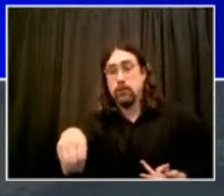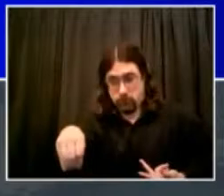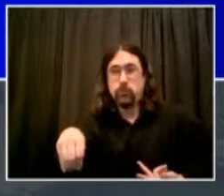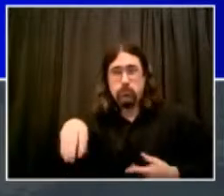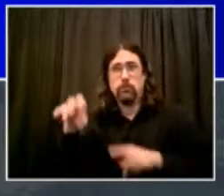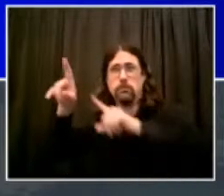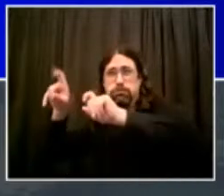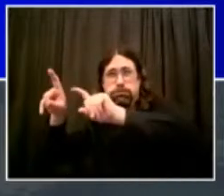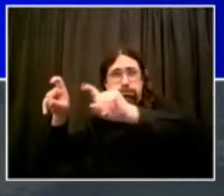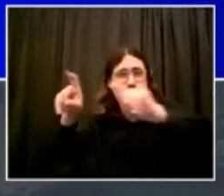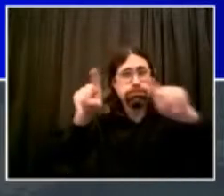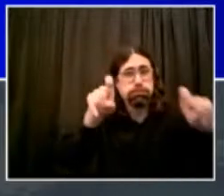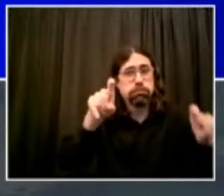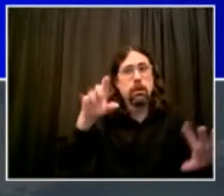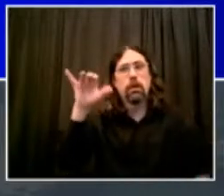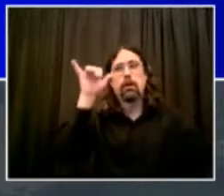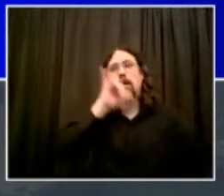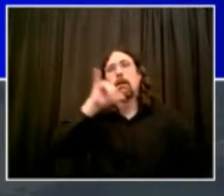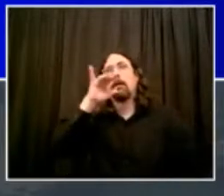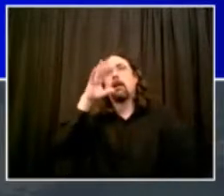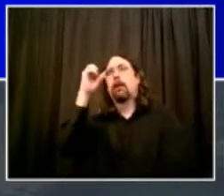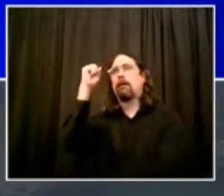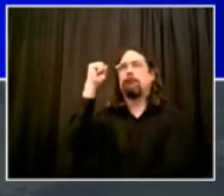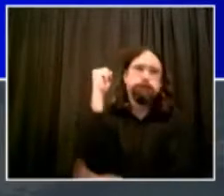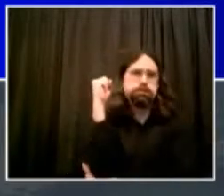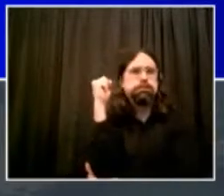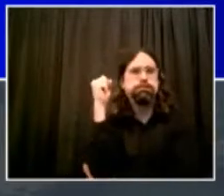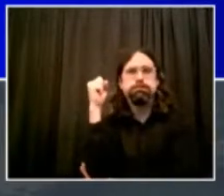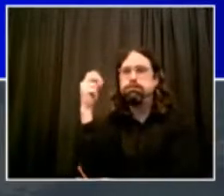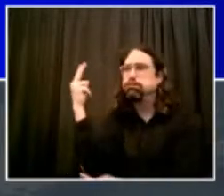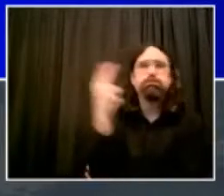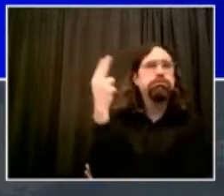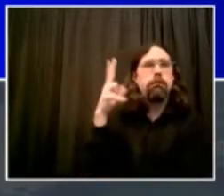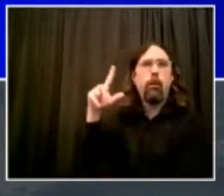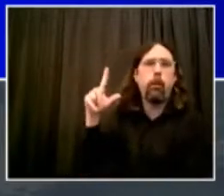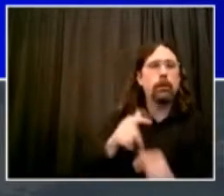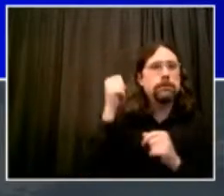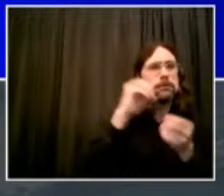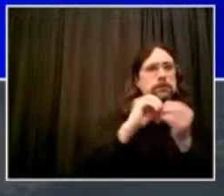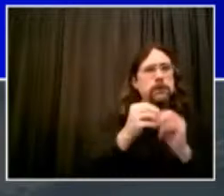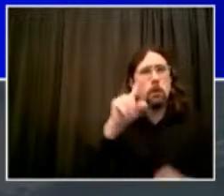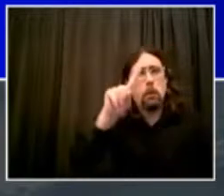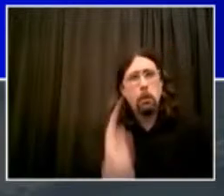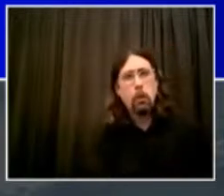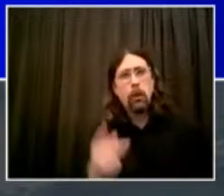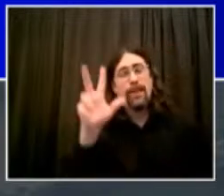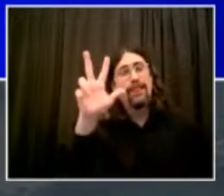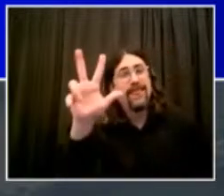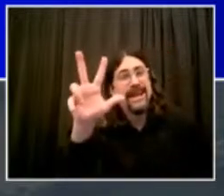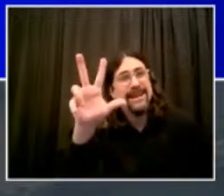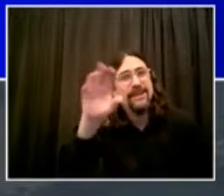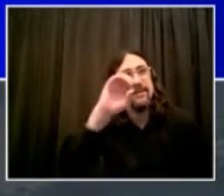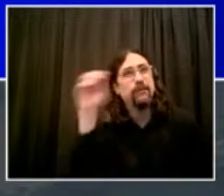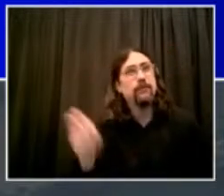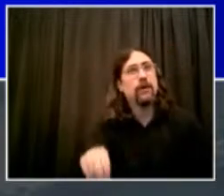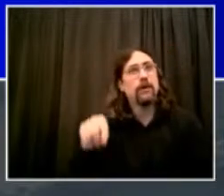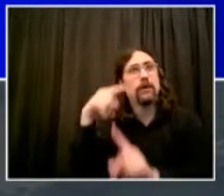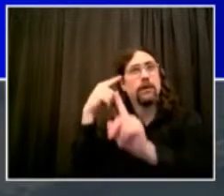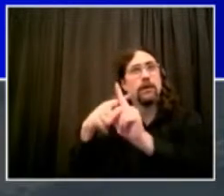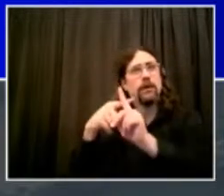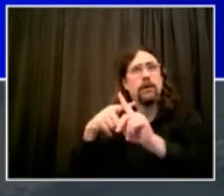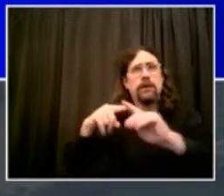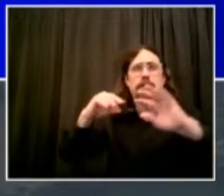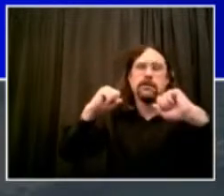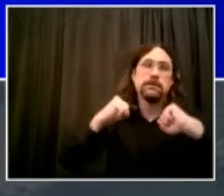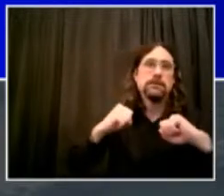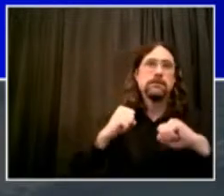seen, 3%. So that is a great, great sign. But again, we know that the reopening